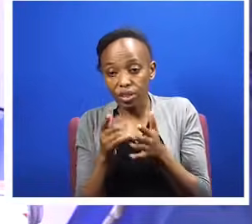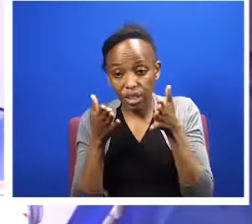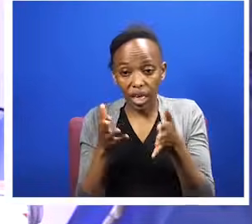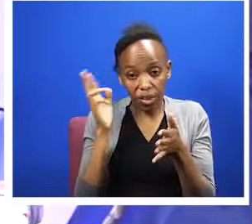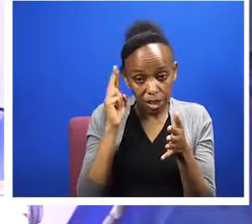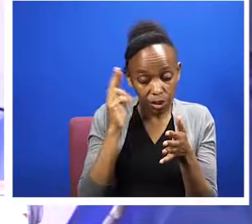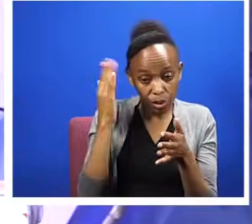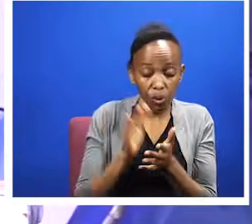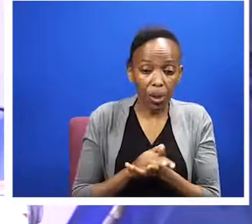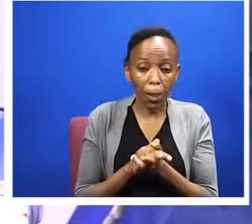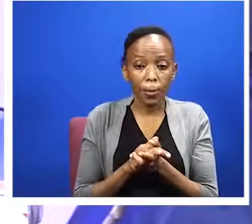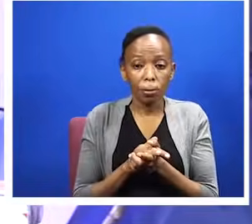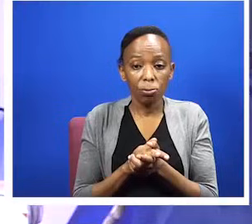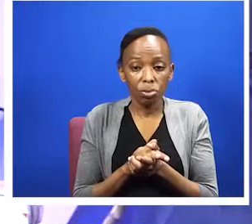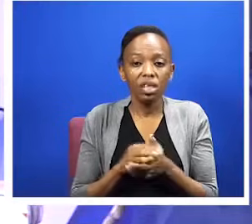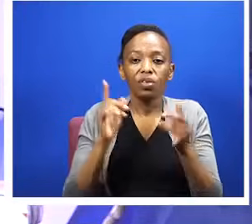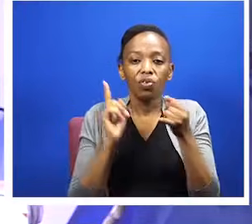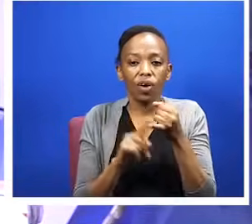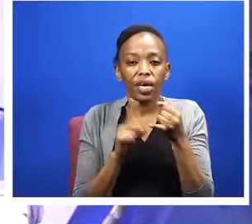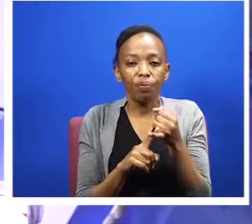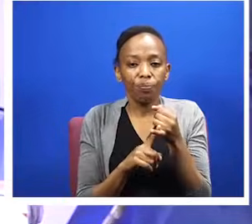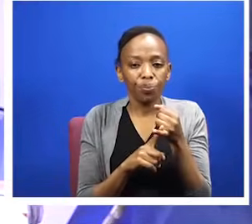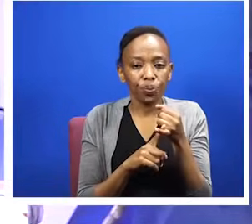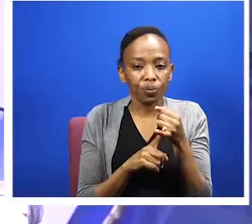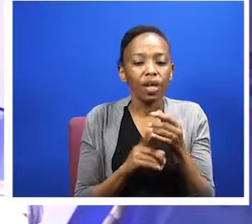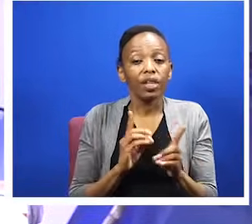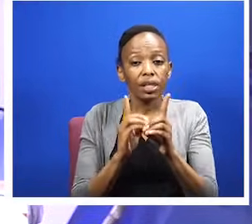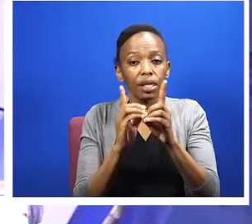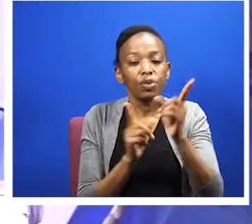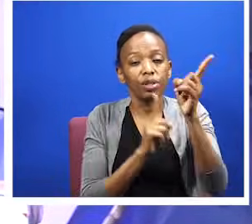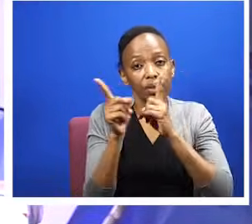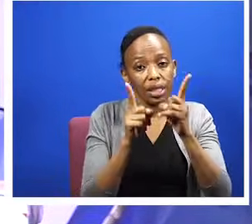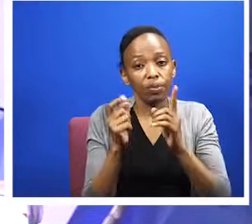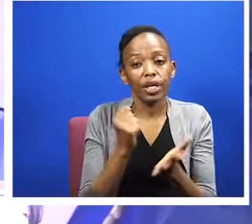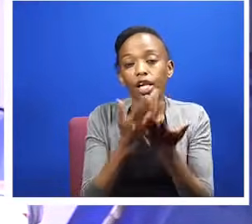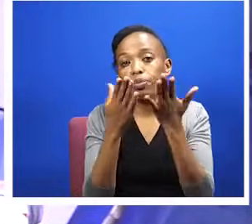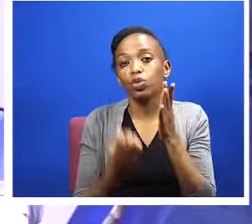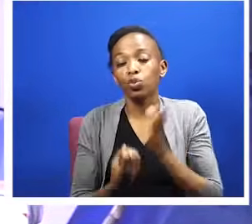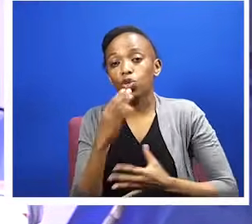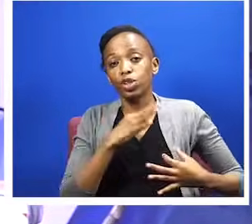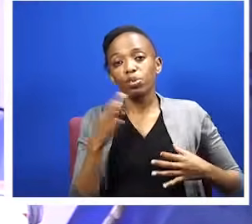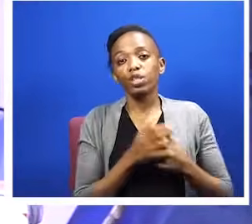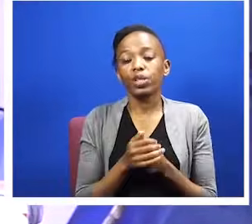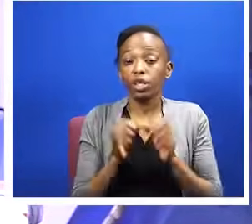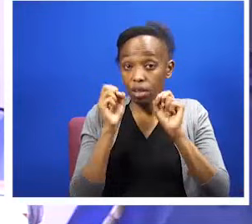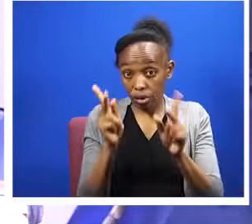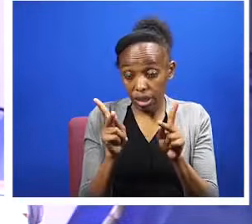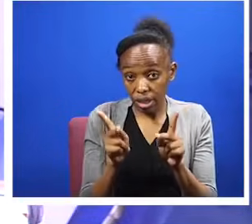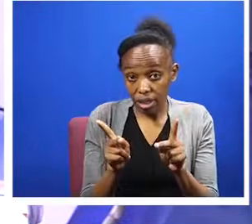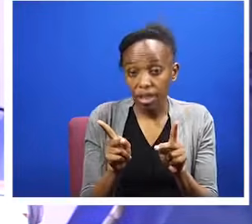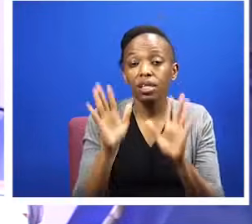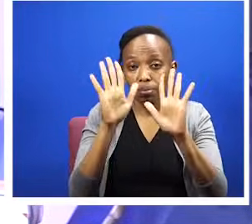reasons why you should join one. First of all, number one, the discipleship journey will help you to grow spiritually, okay? Very,